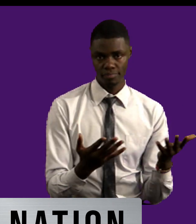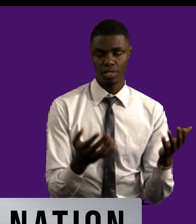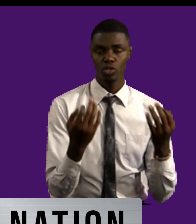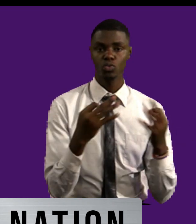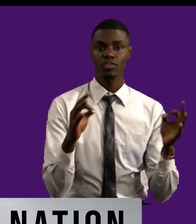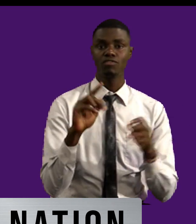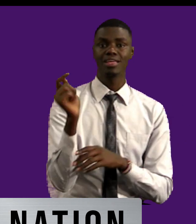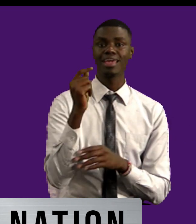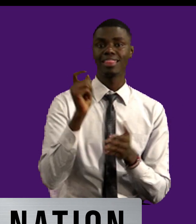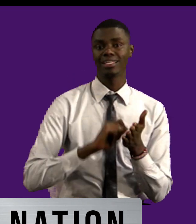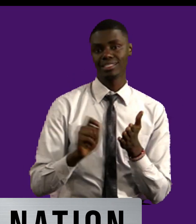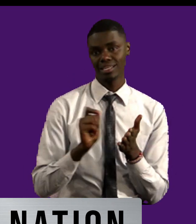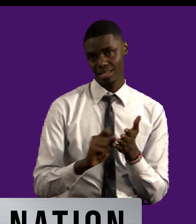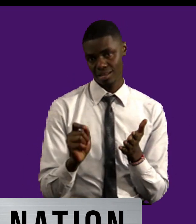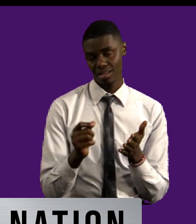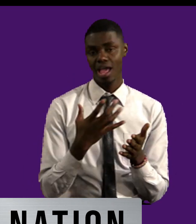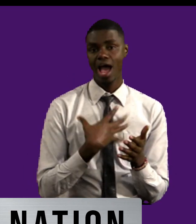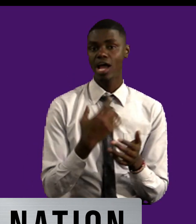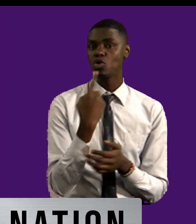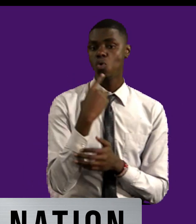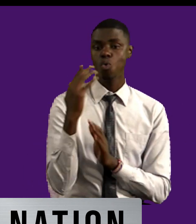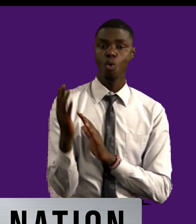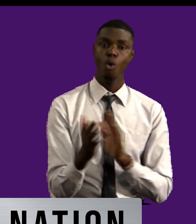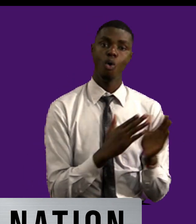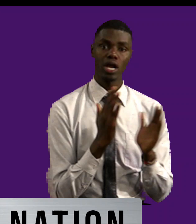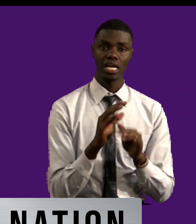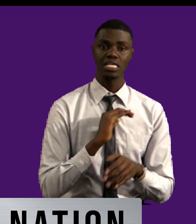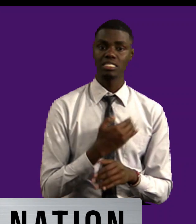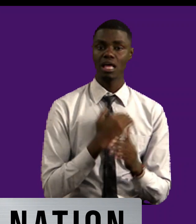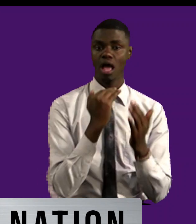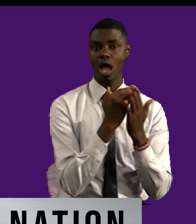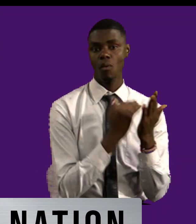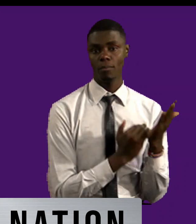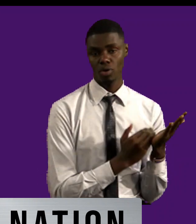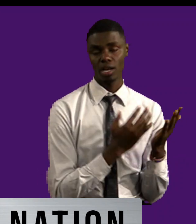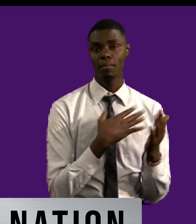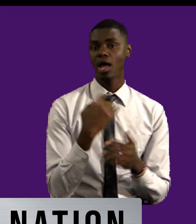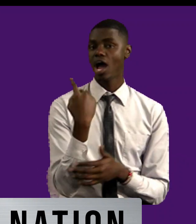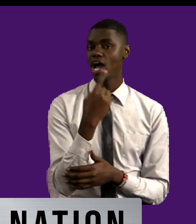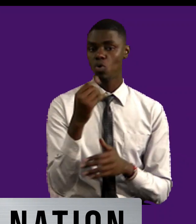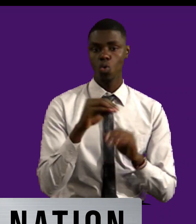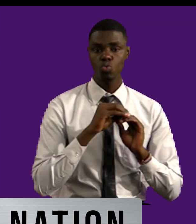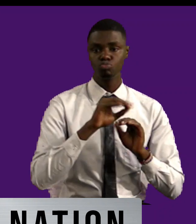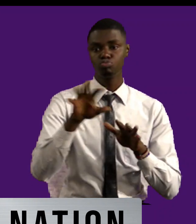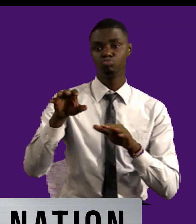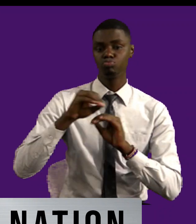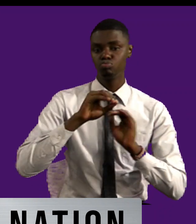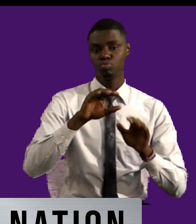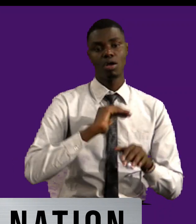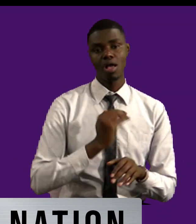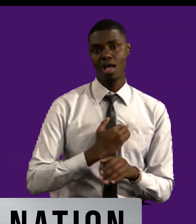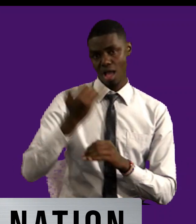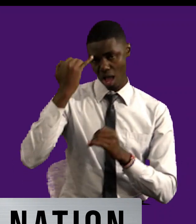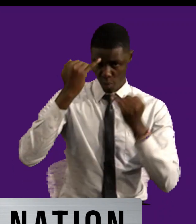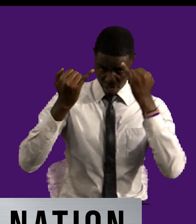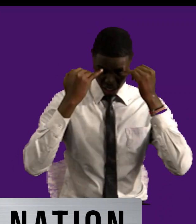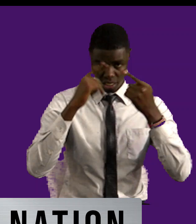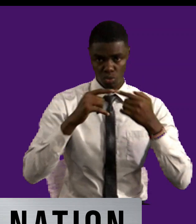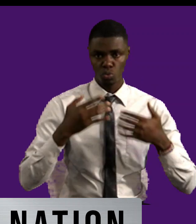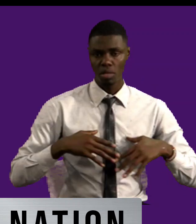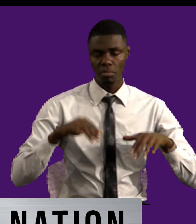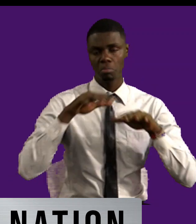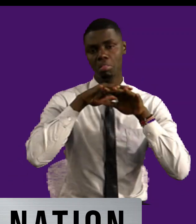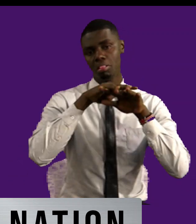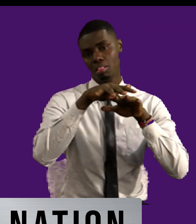Free Kenya Secretariat and who organizes our programs and who spreads our ideologies to the people in